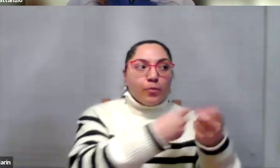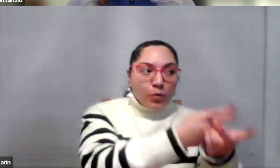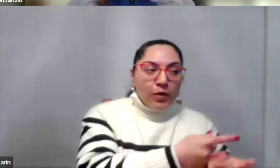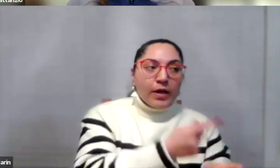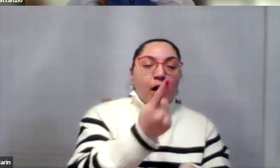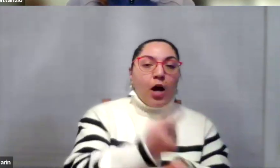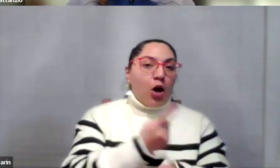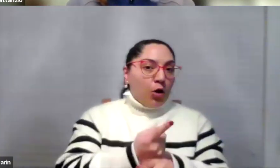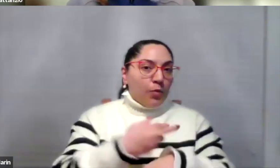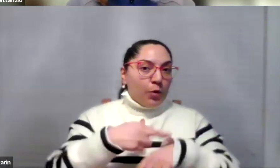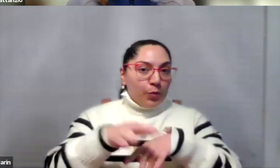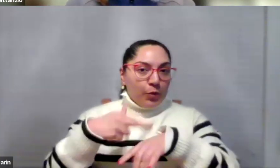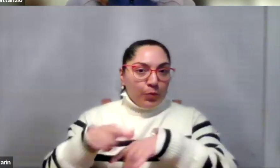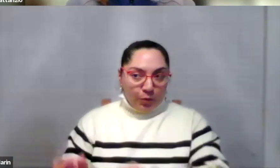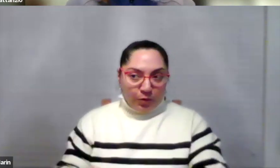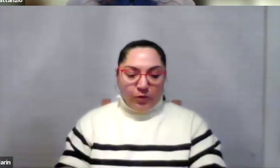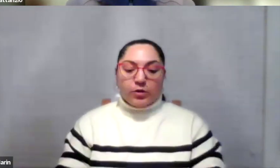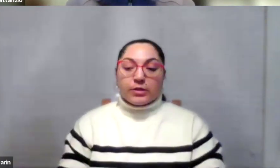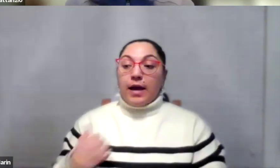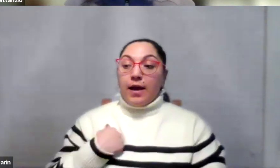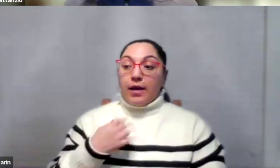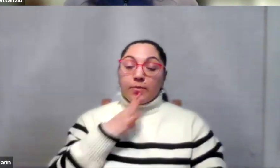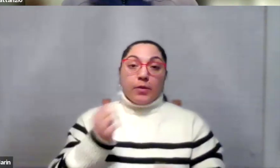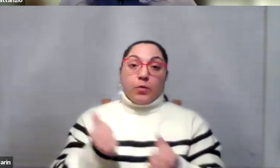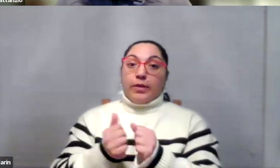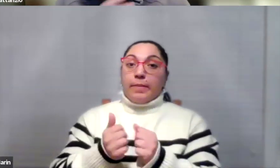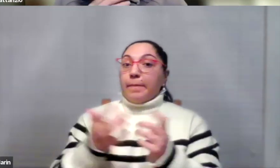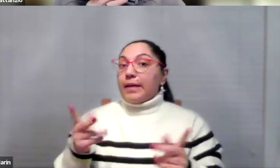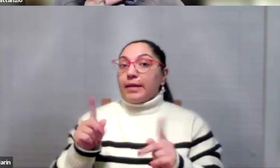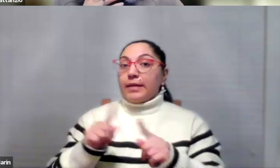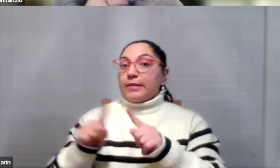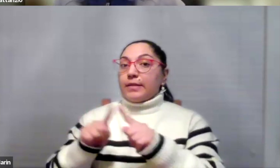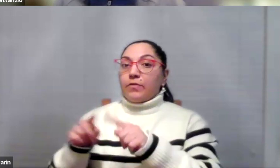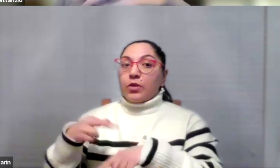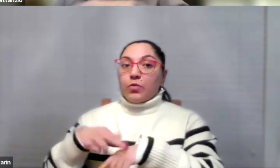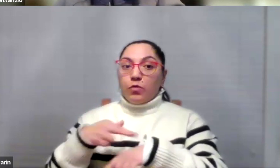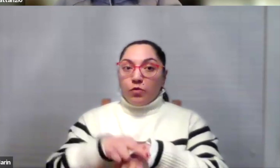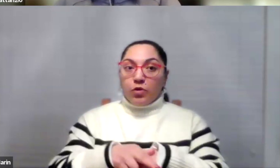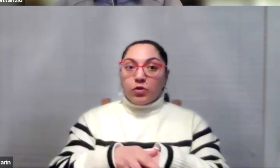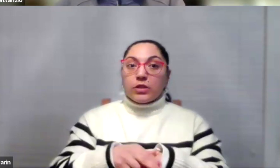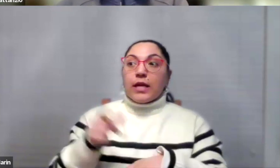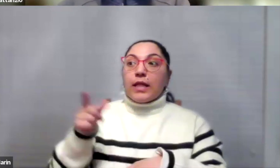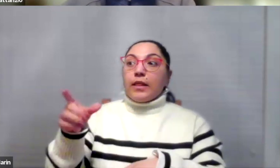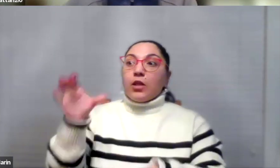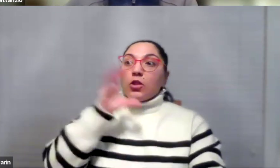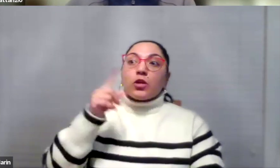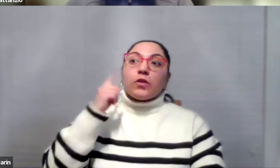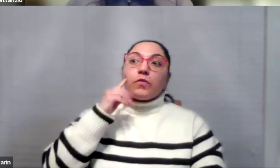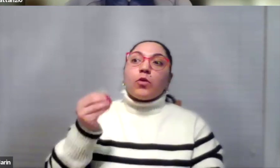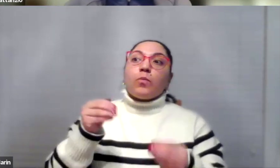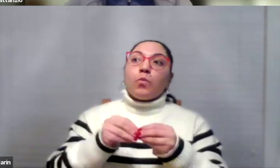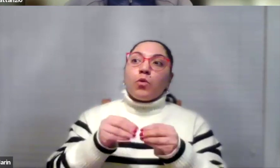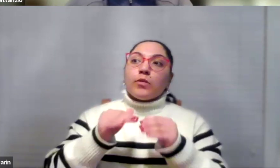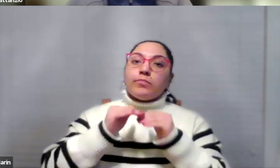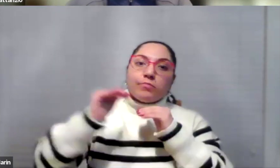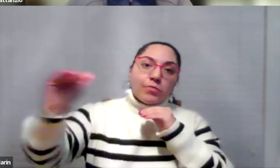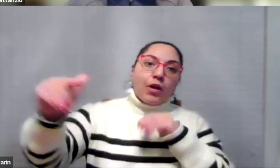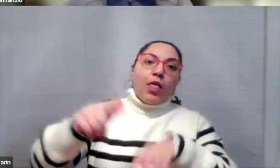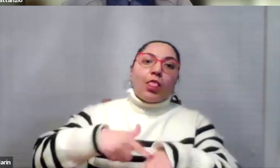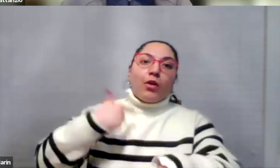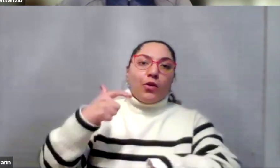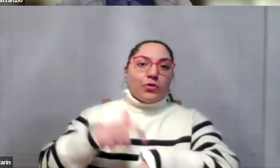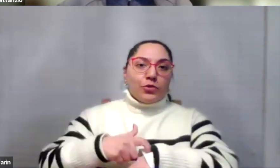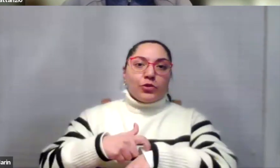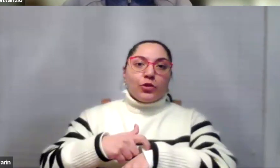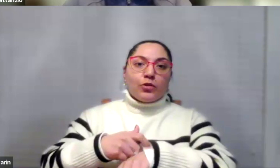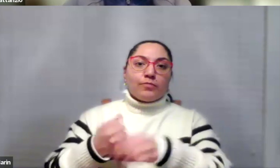a lot of different referral sources, people looking for more stable long term care, care